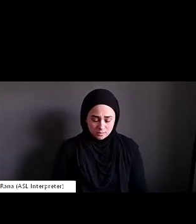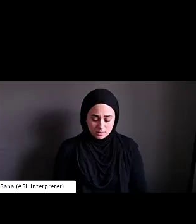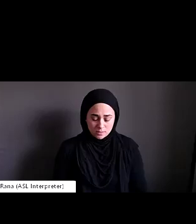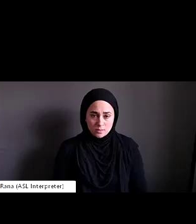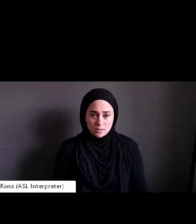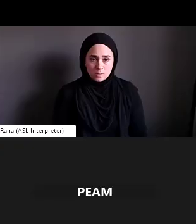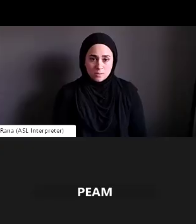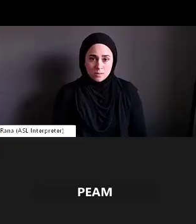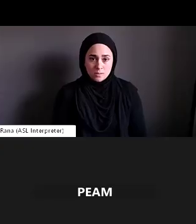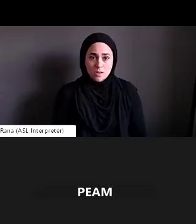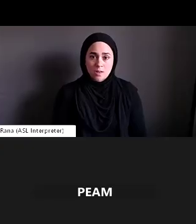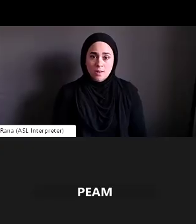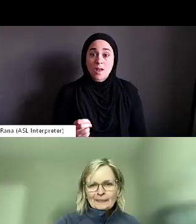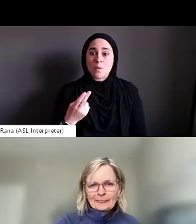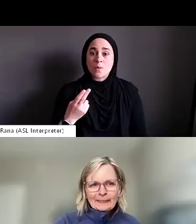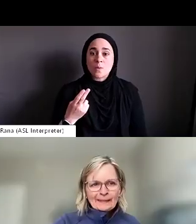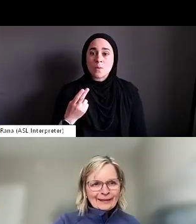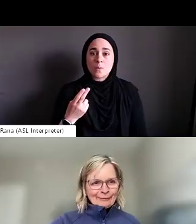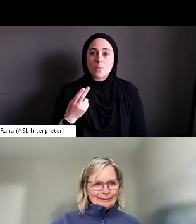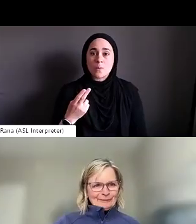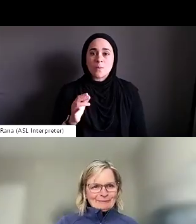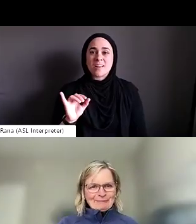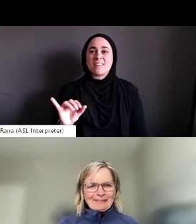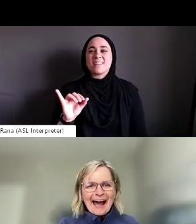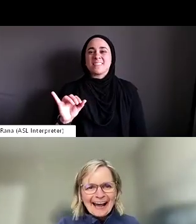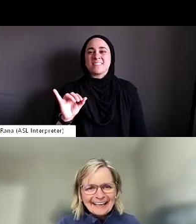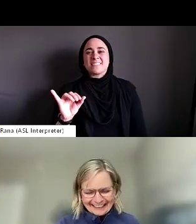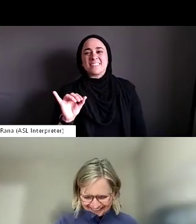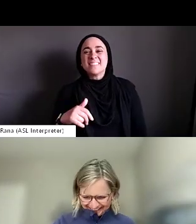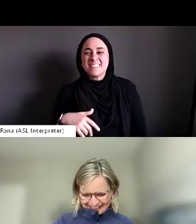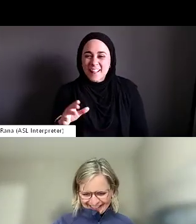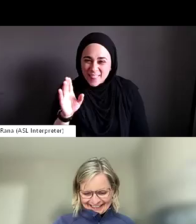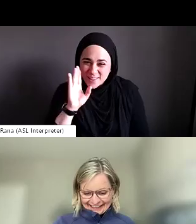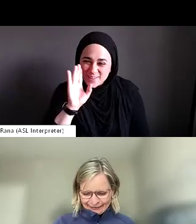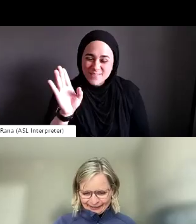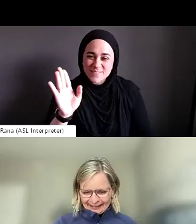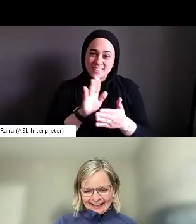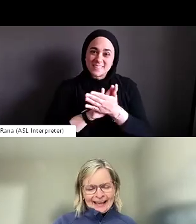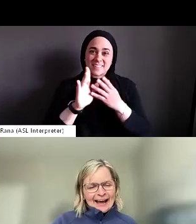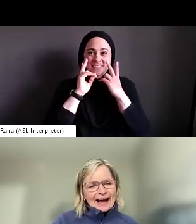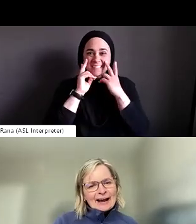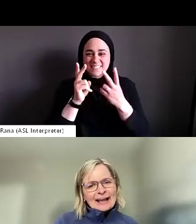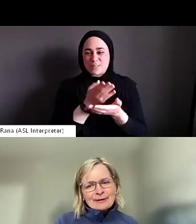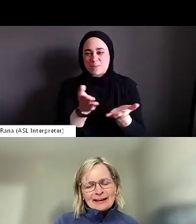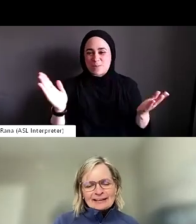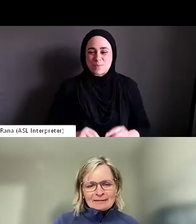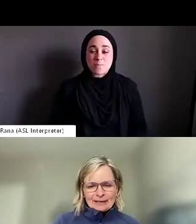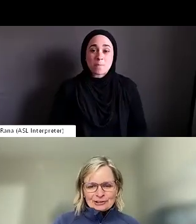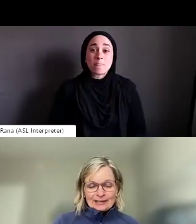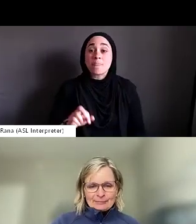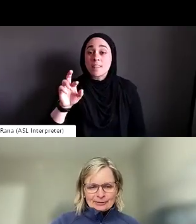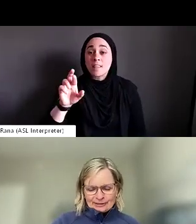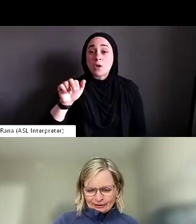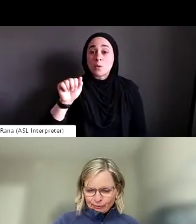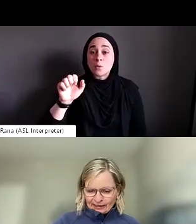Oh, there we So many go. ways to My fail. video. There we you go. go. Hi, nice to see everyone. As Rianne